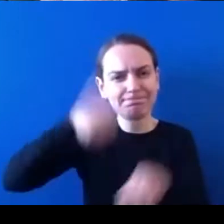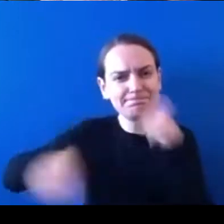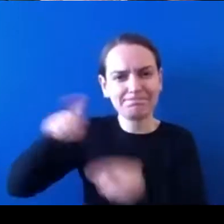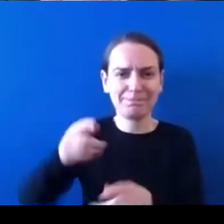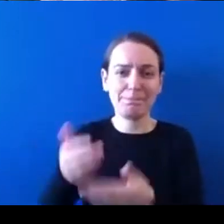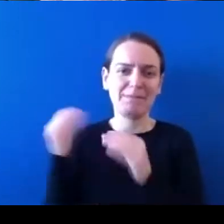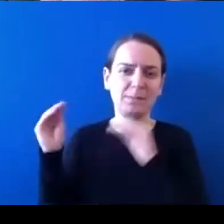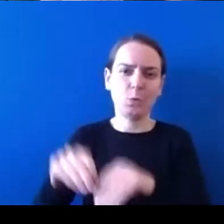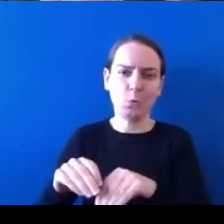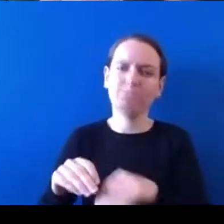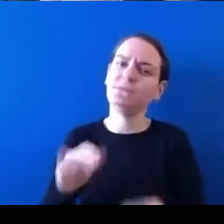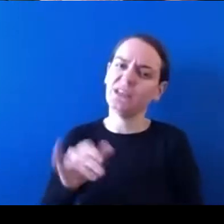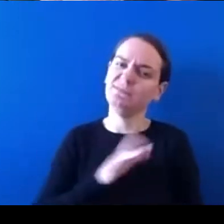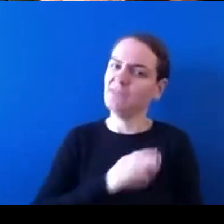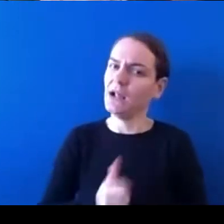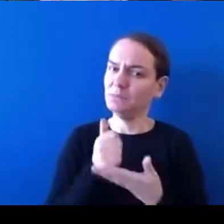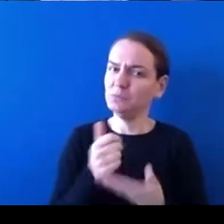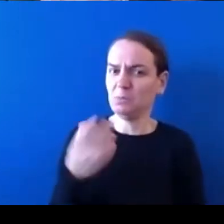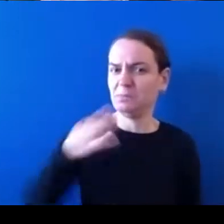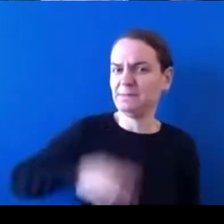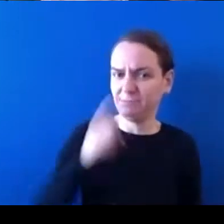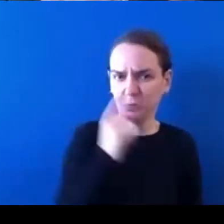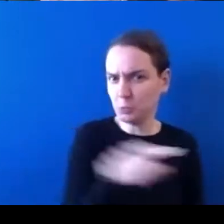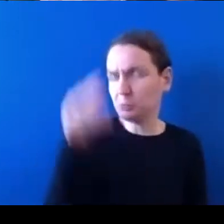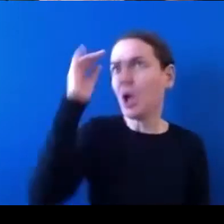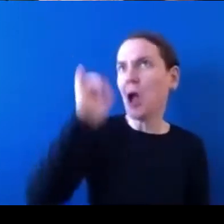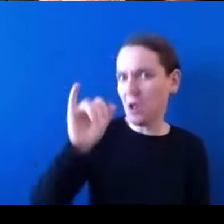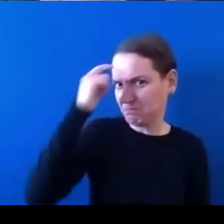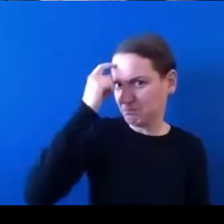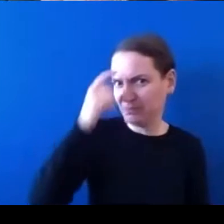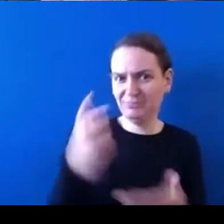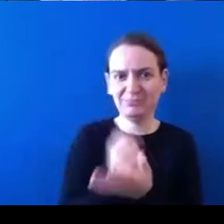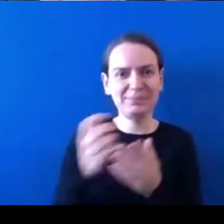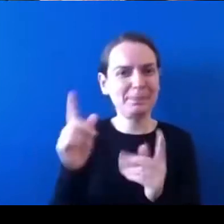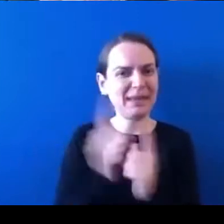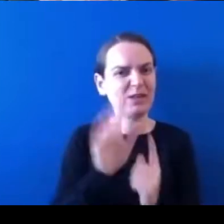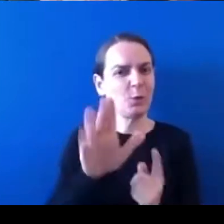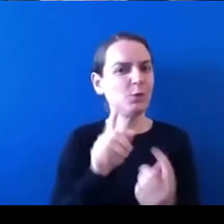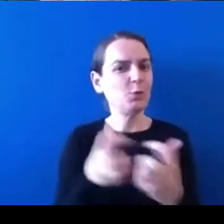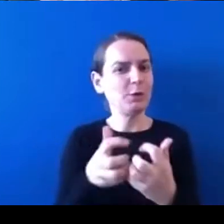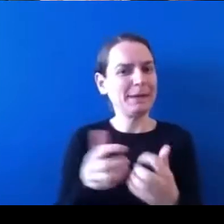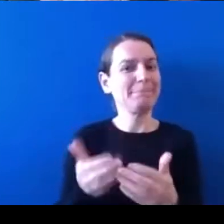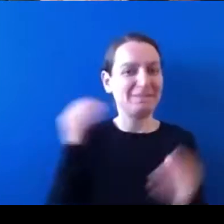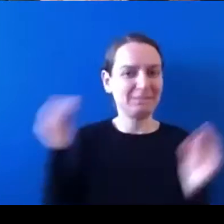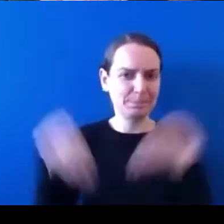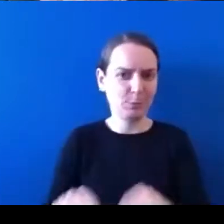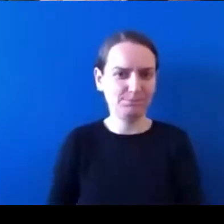and scheduling for an O&M appointment. You need to self-advocate when needs are not being met and